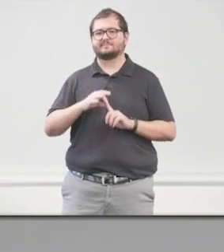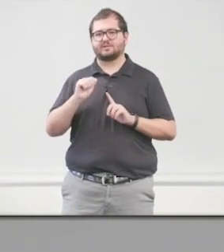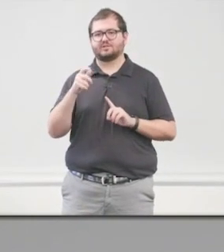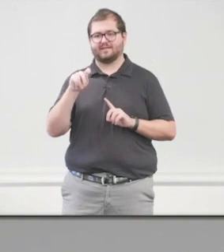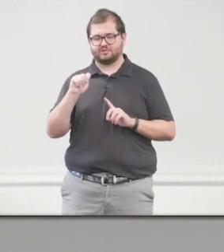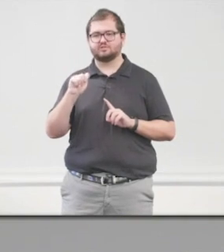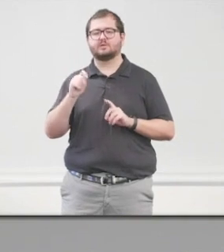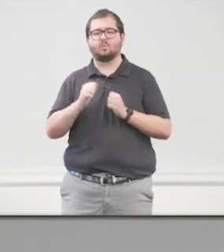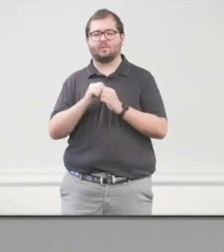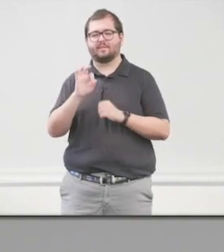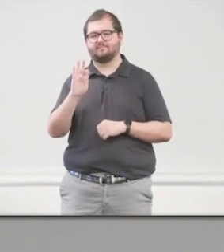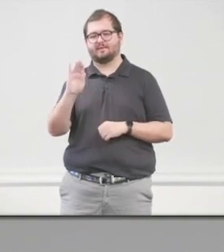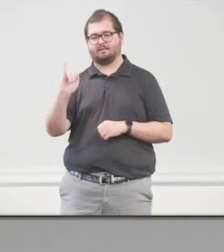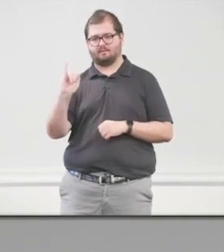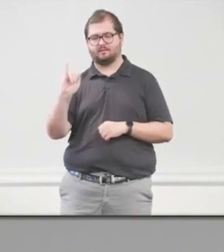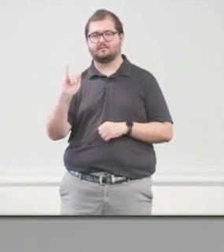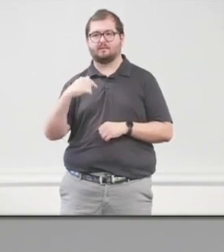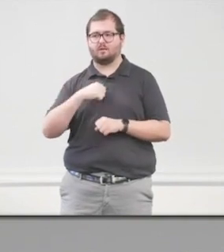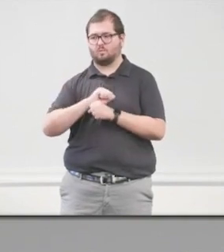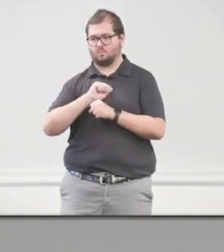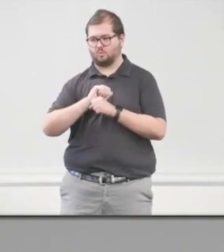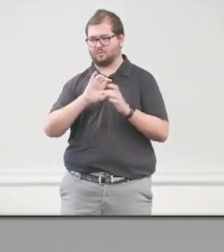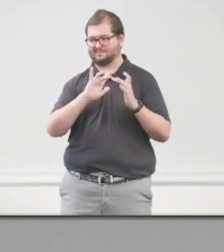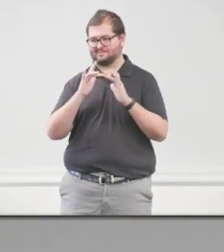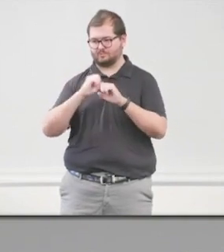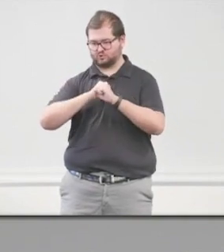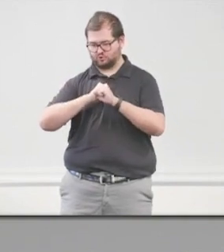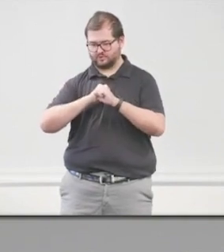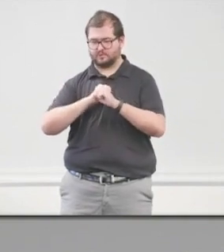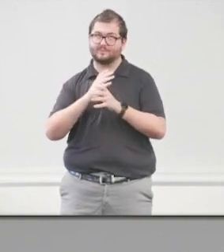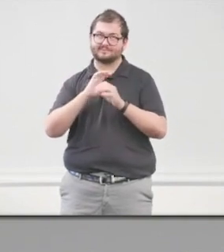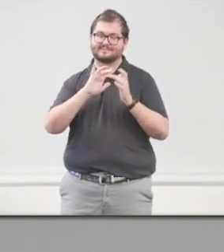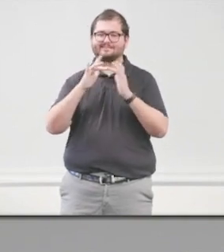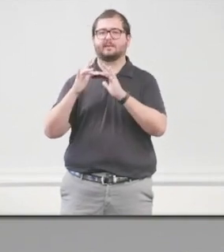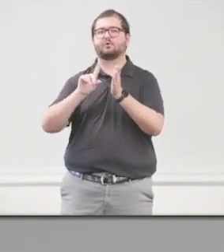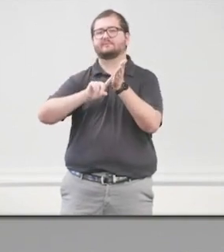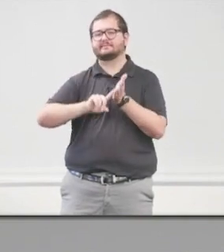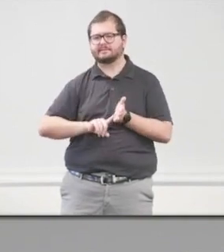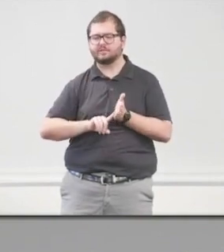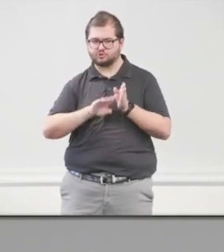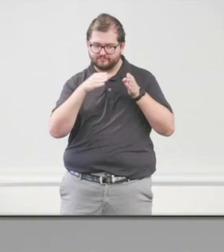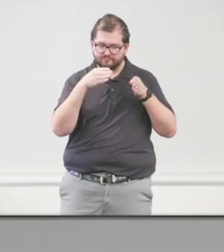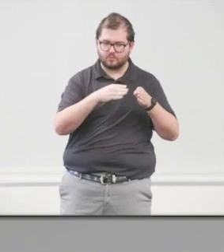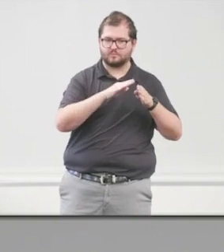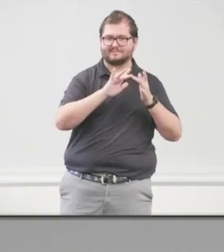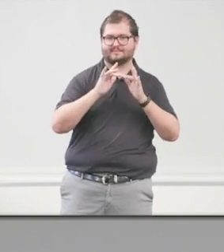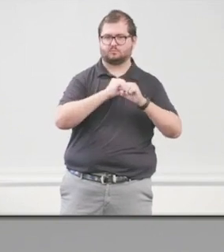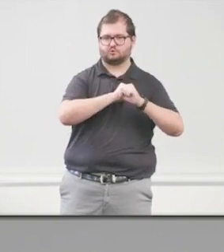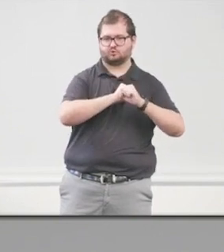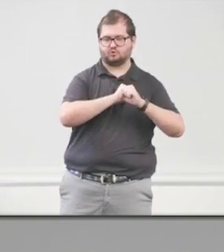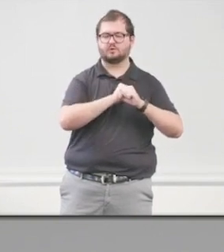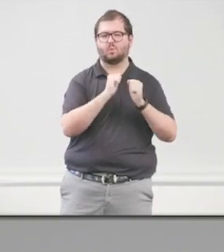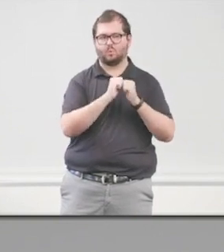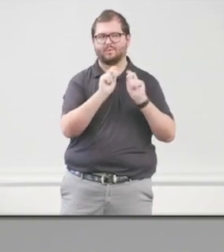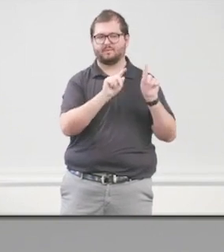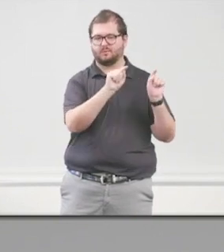with the FBI. I work cybersecurity, or cyber investigations, focusing on cybersecurity with folks.